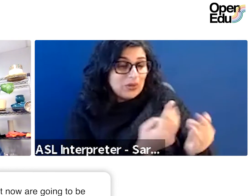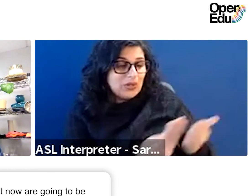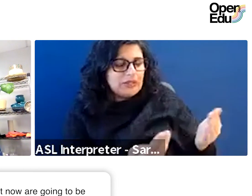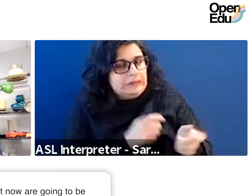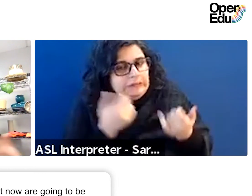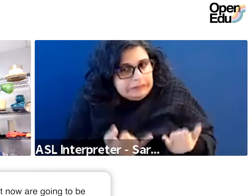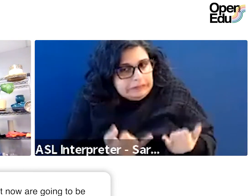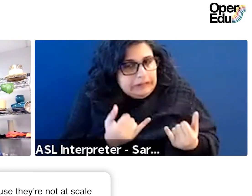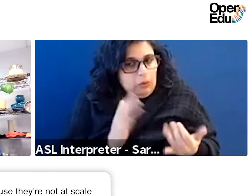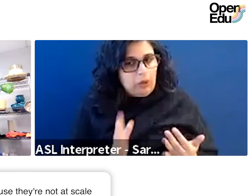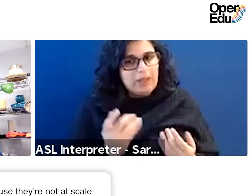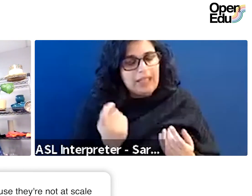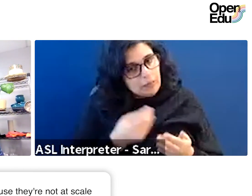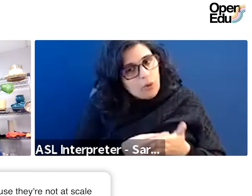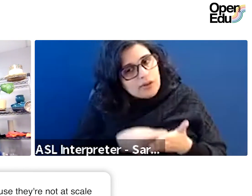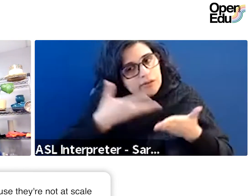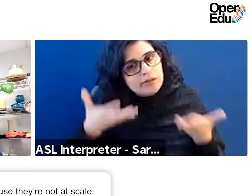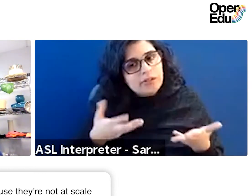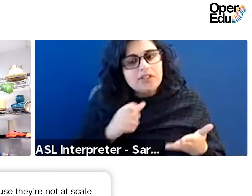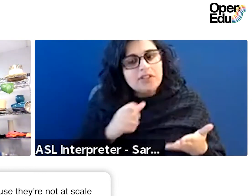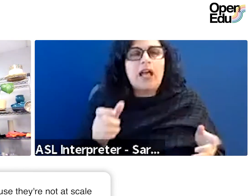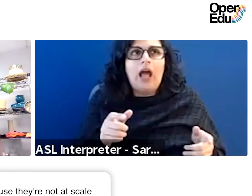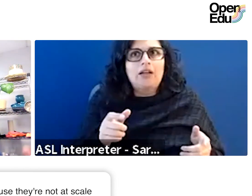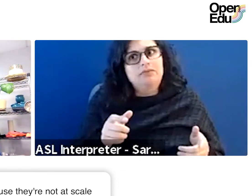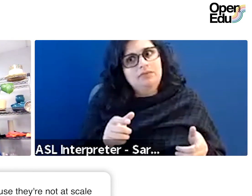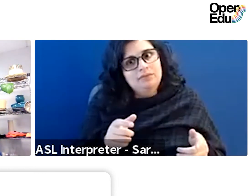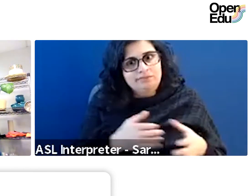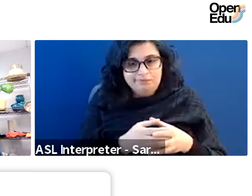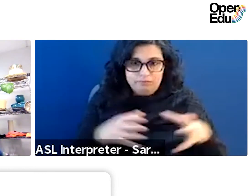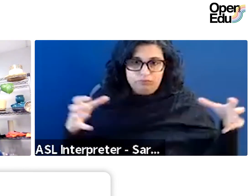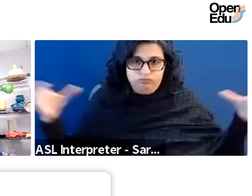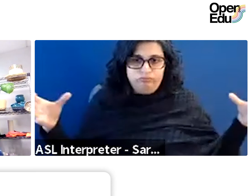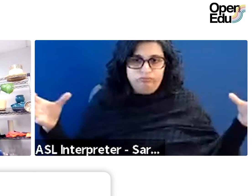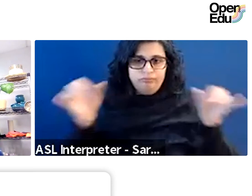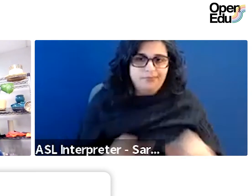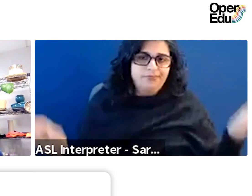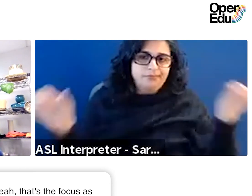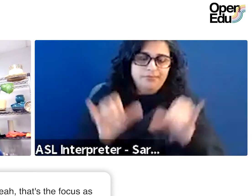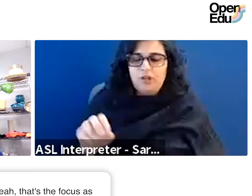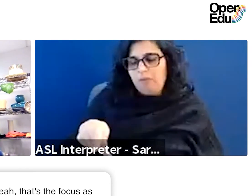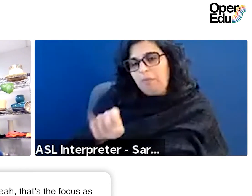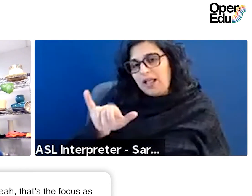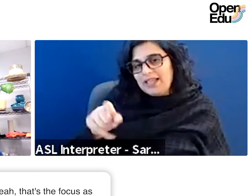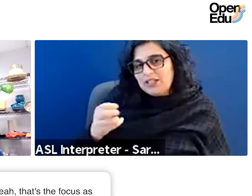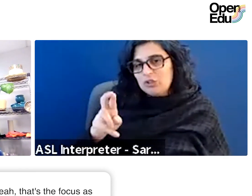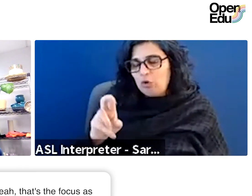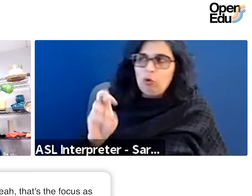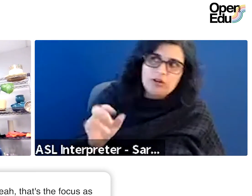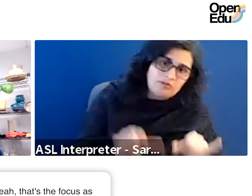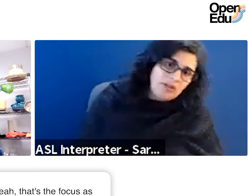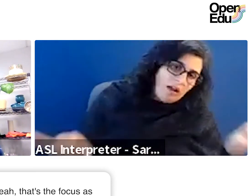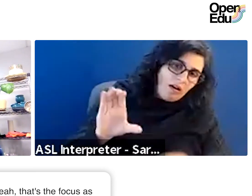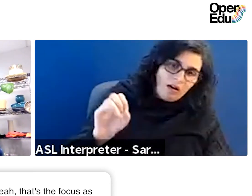now, are going to be a little more expensive because they're not at scale of just a standard cotton or a standard polyester. But yeah, that's